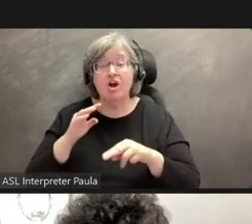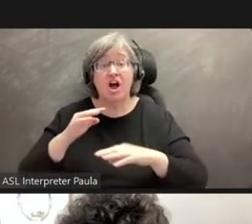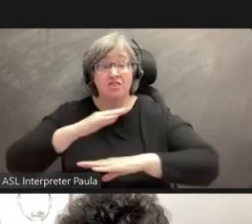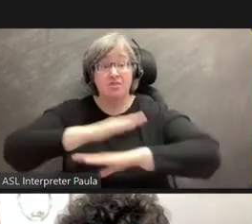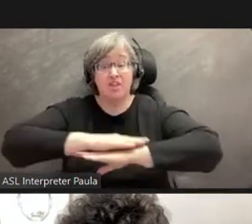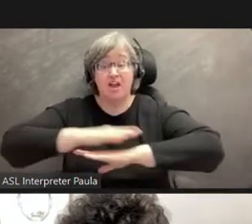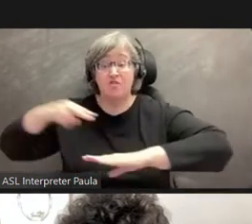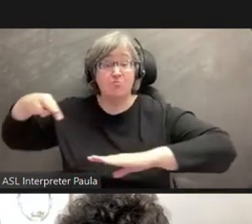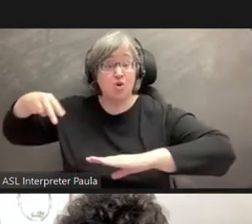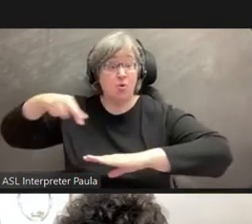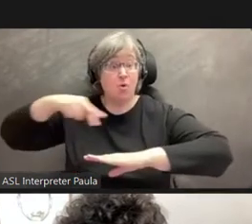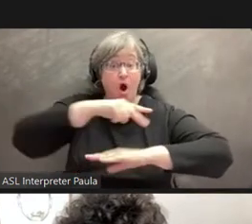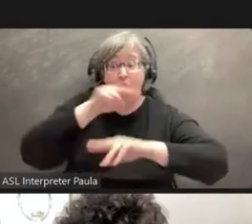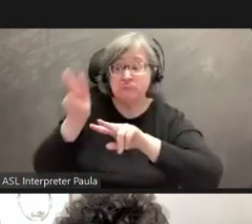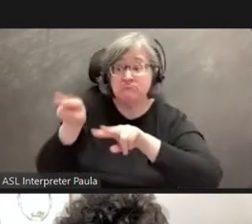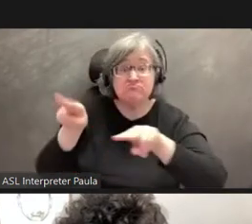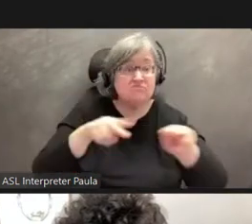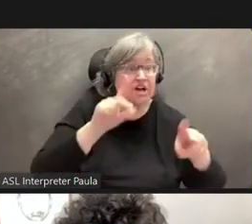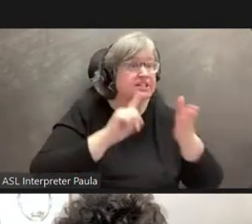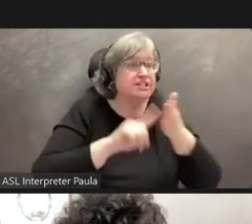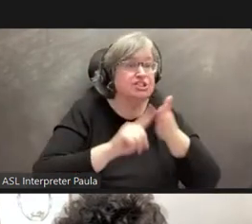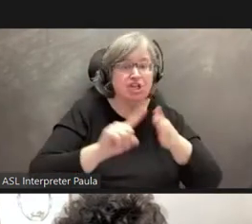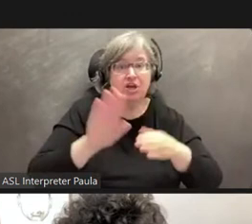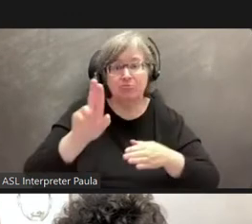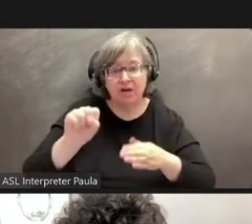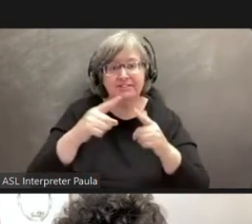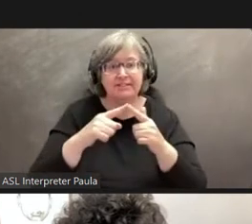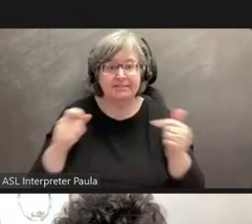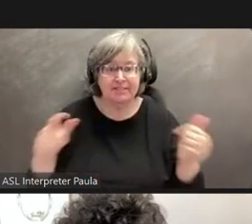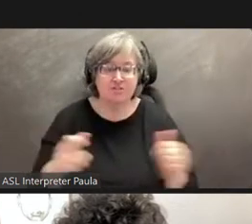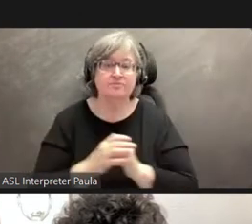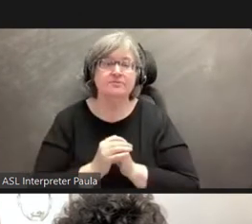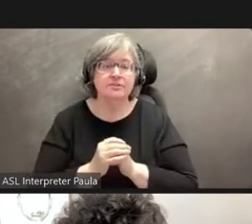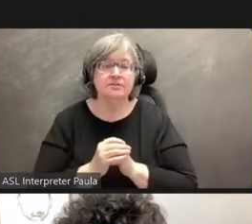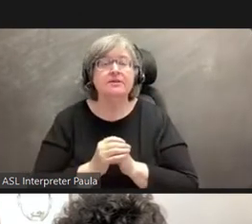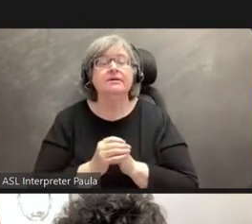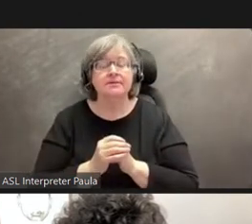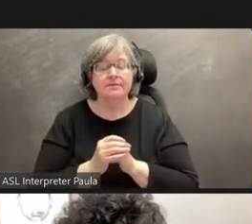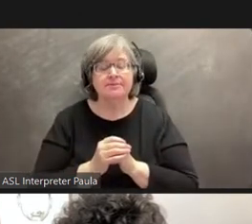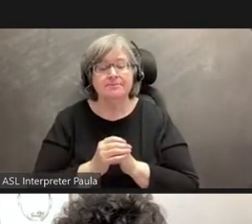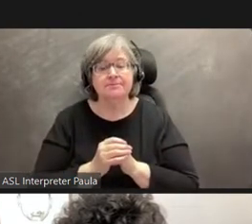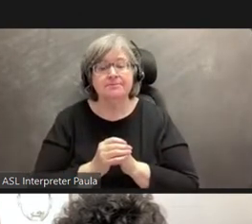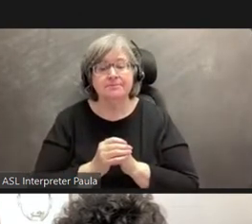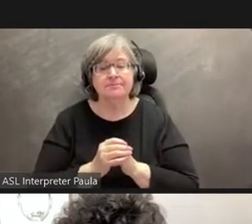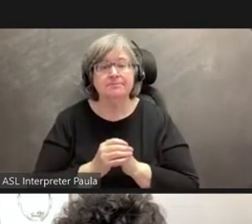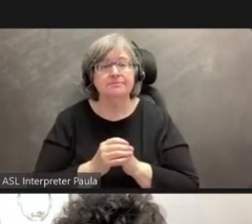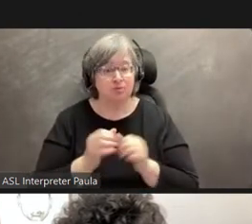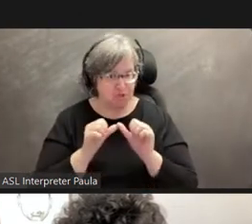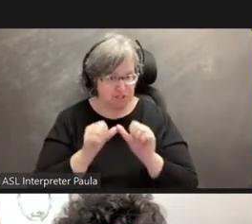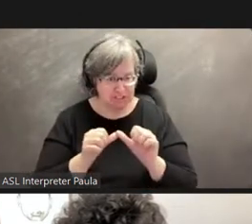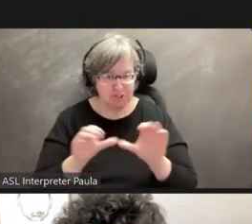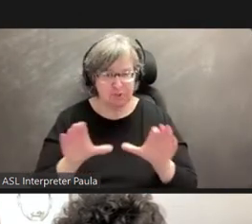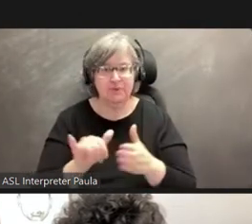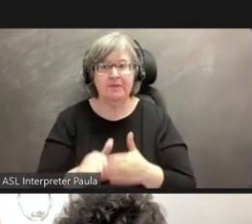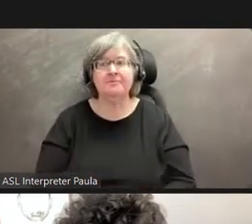platforms, check buses, et cetera, et cetera. And that's continuing now.